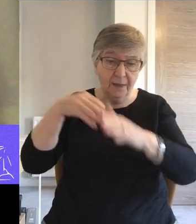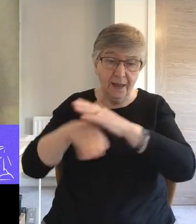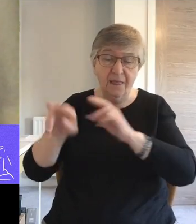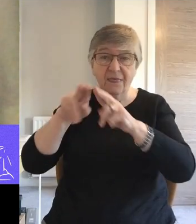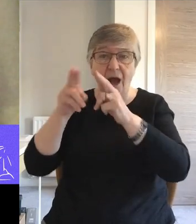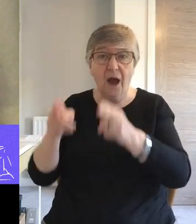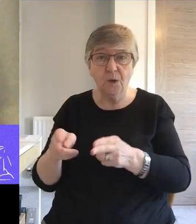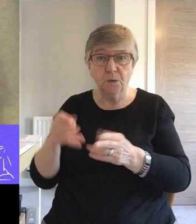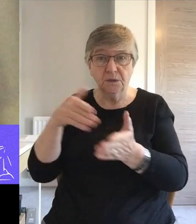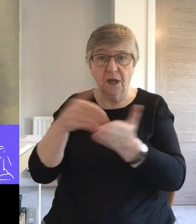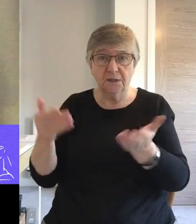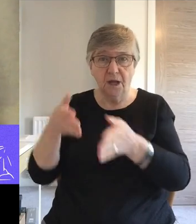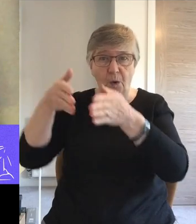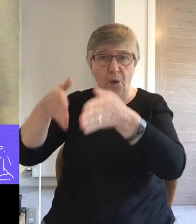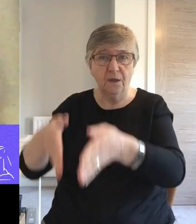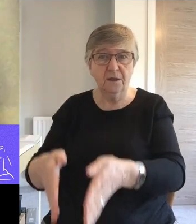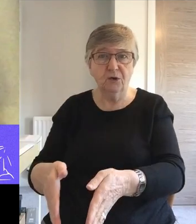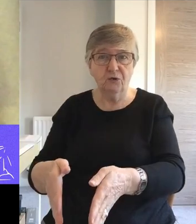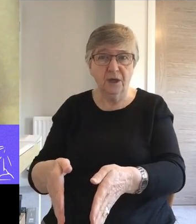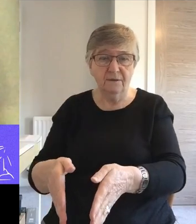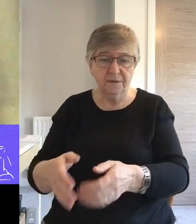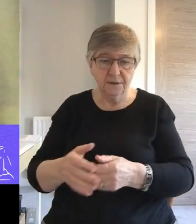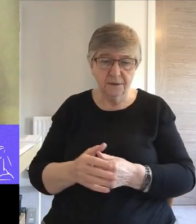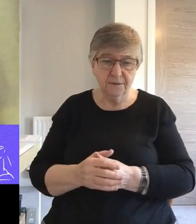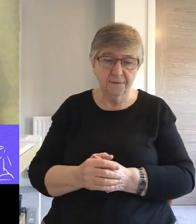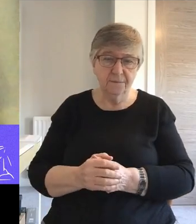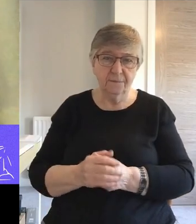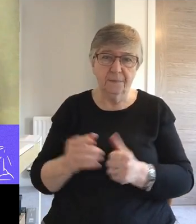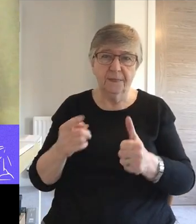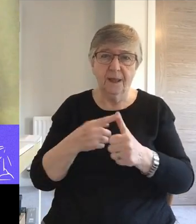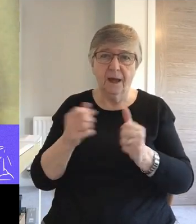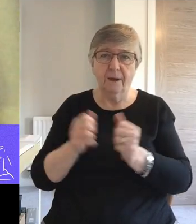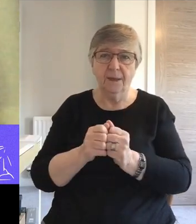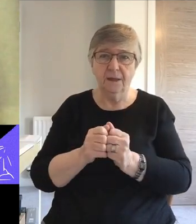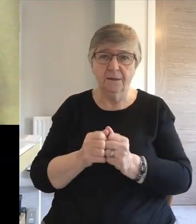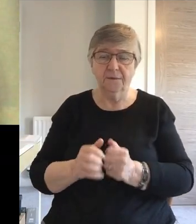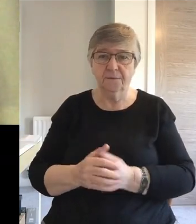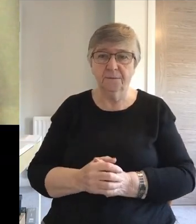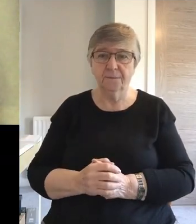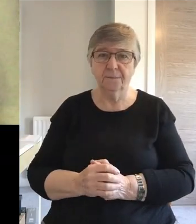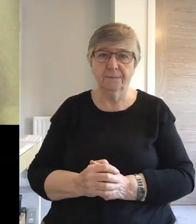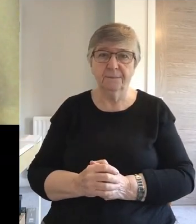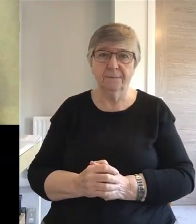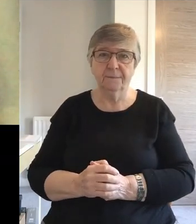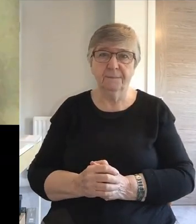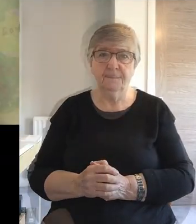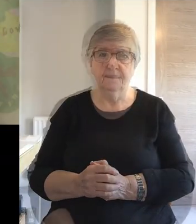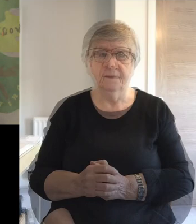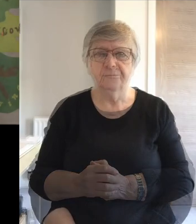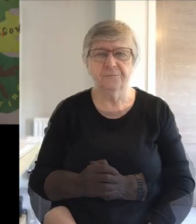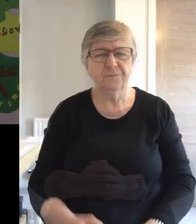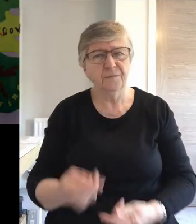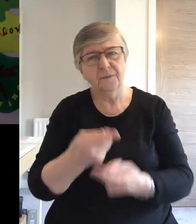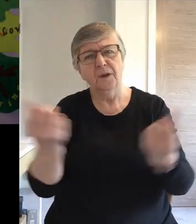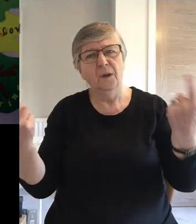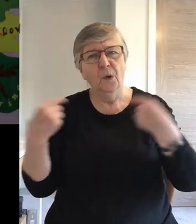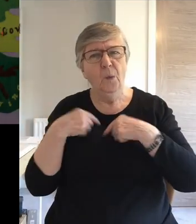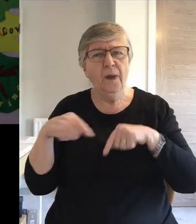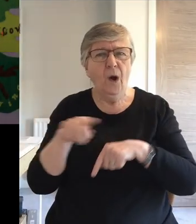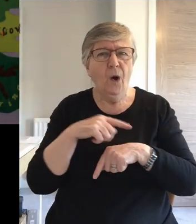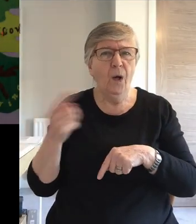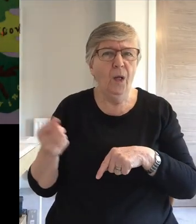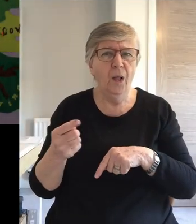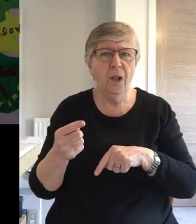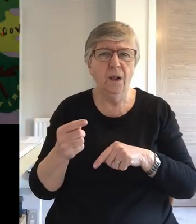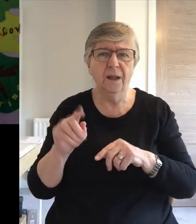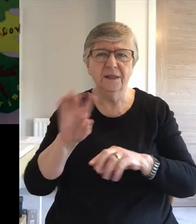already entered are now deep in the world of the dead. Amen. We all get used